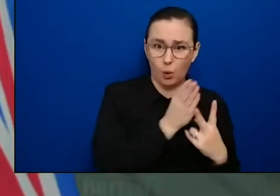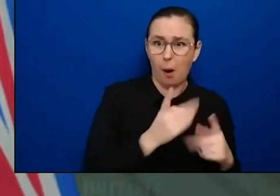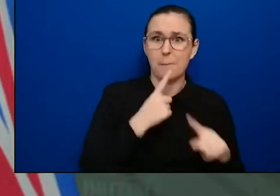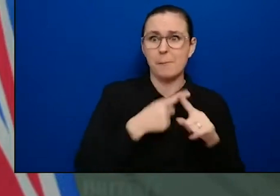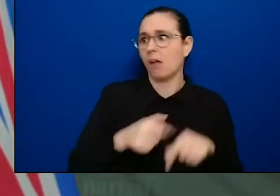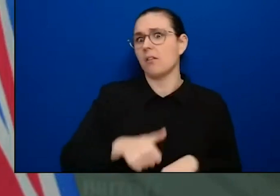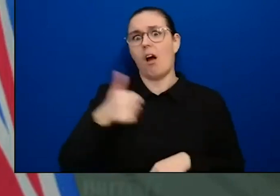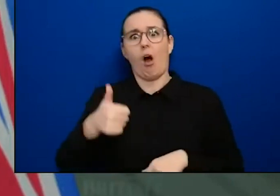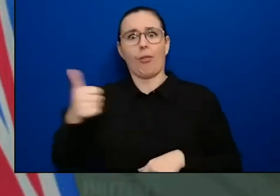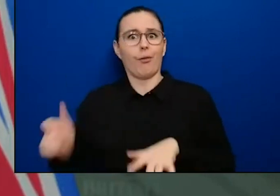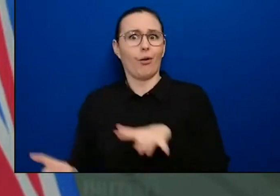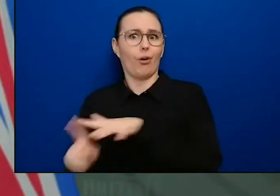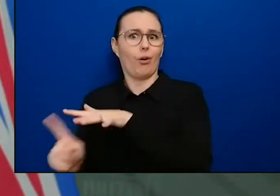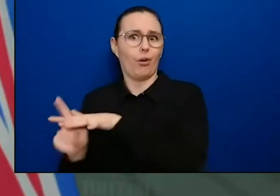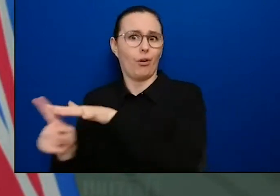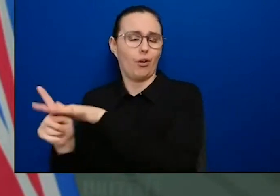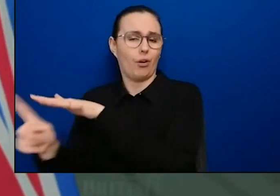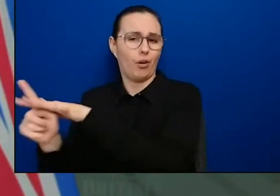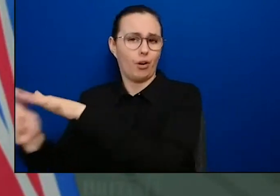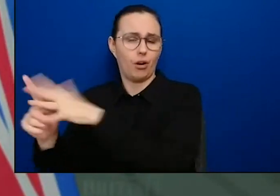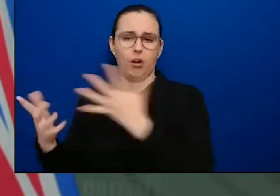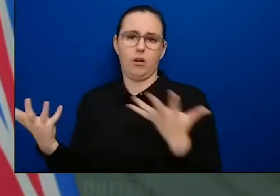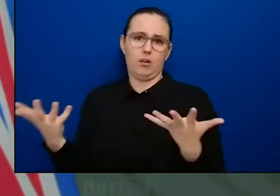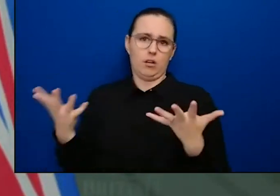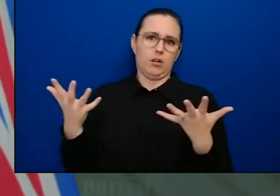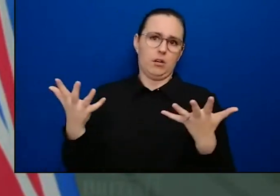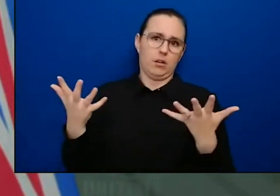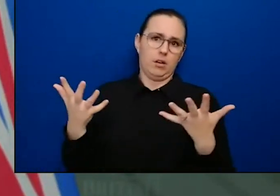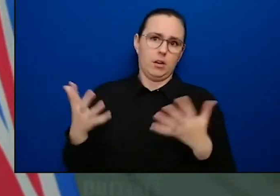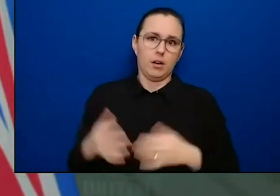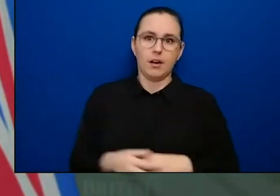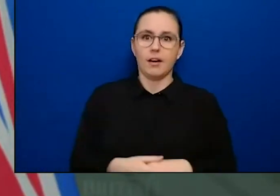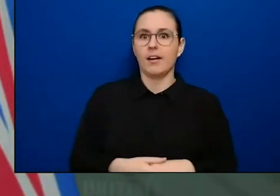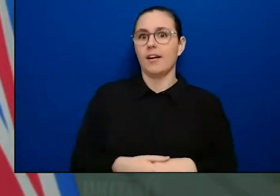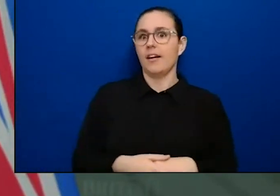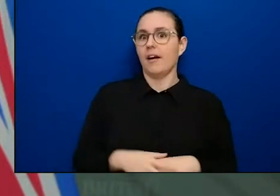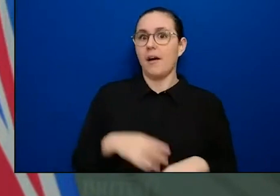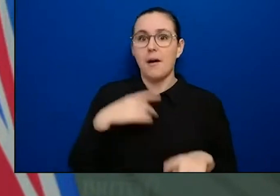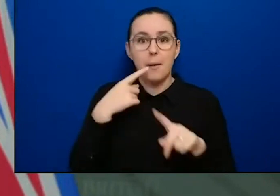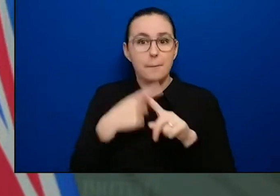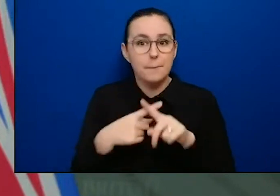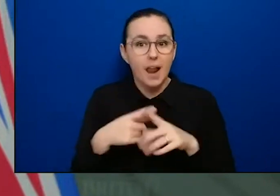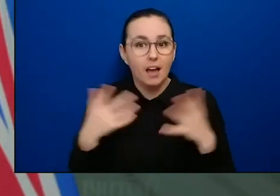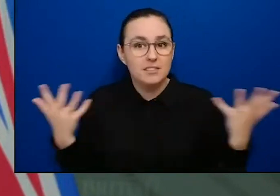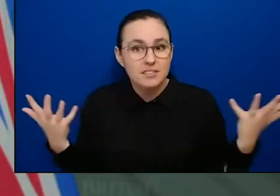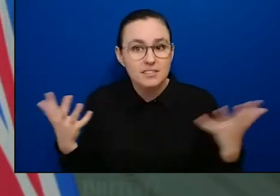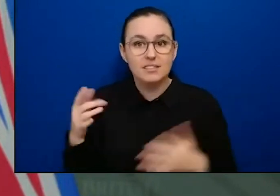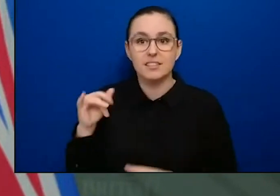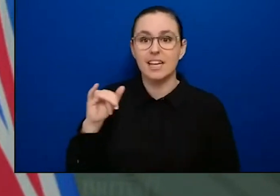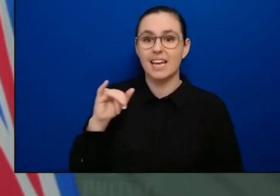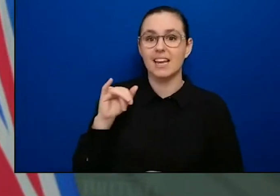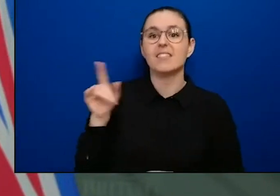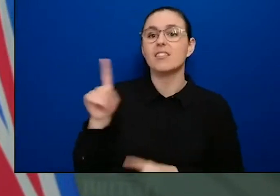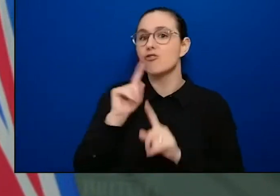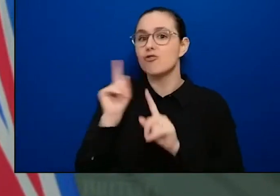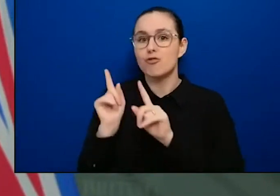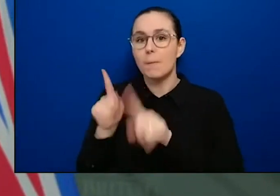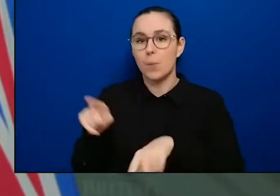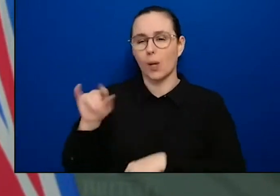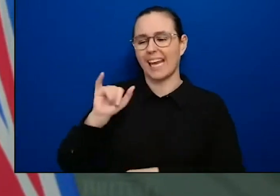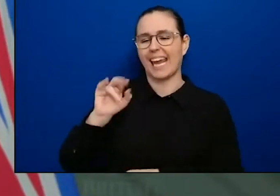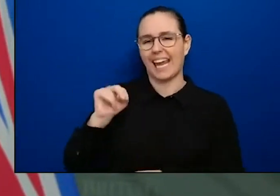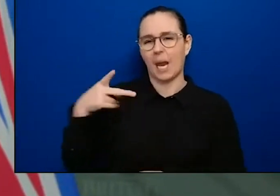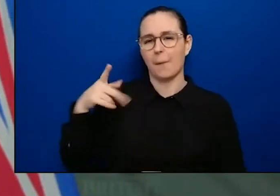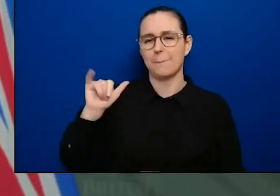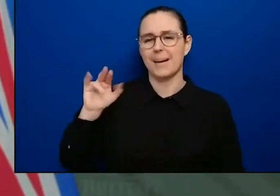the implementation of the In Plain Sight report. No matter the moment being faced in our BC pandemic, those who deliver surgeries to those who